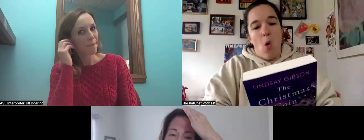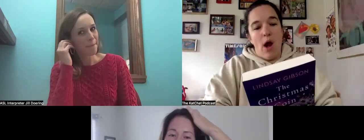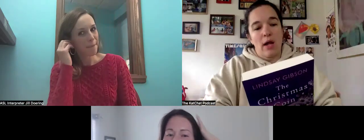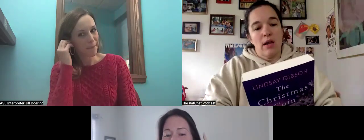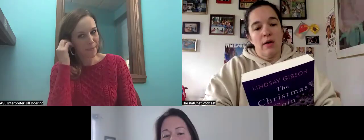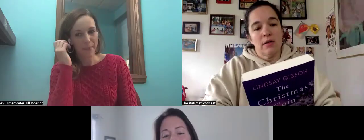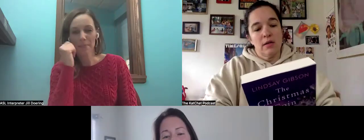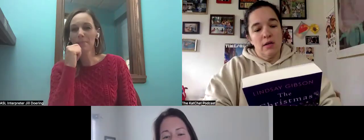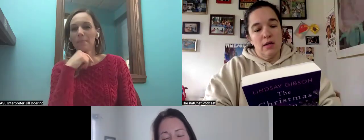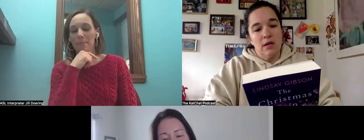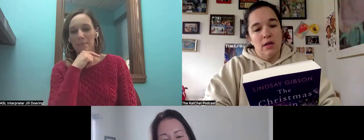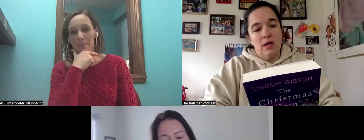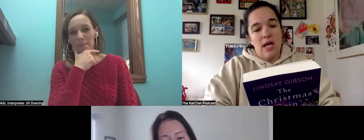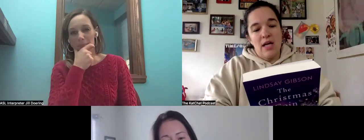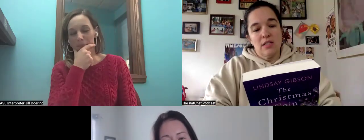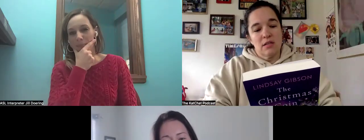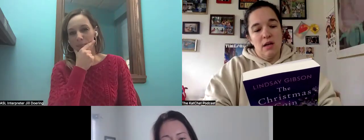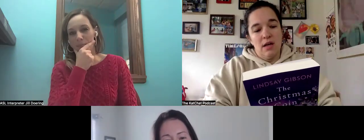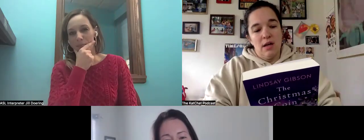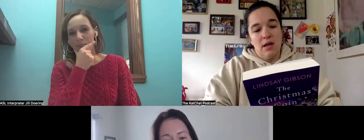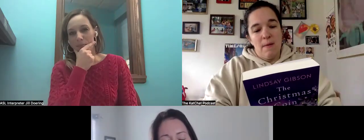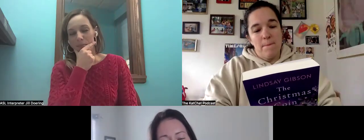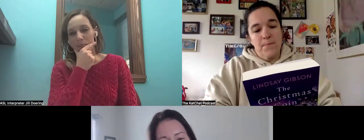equipment coin and